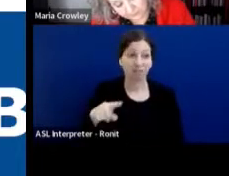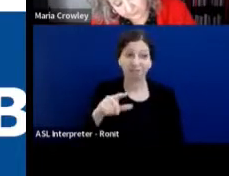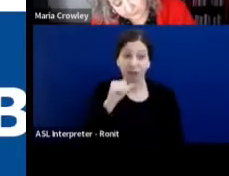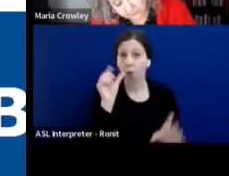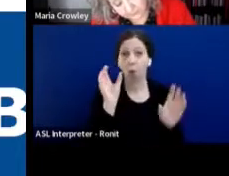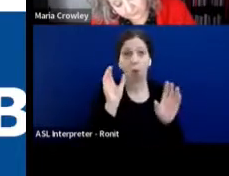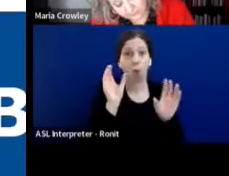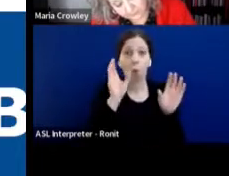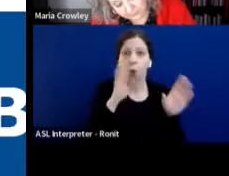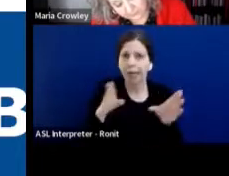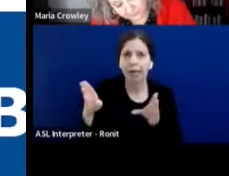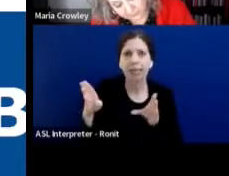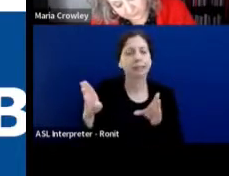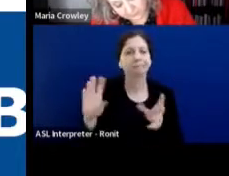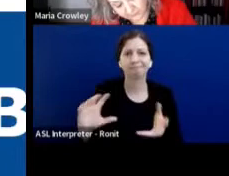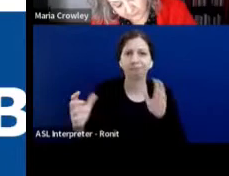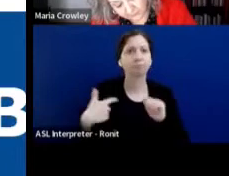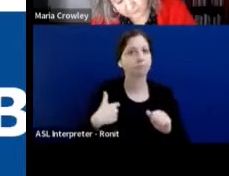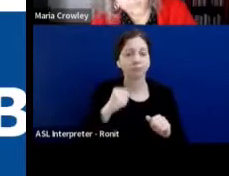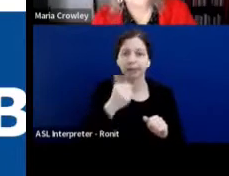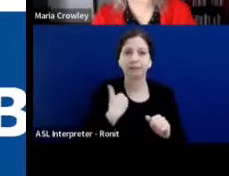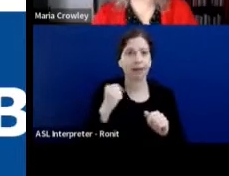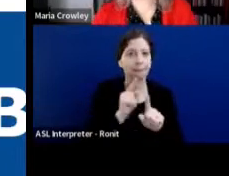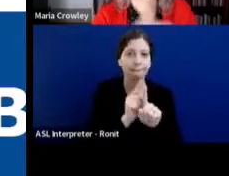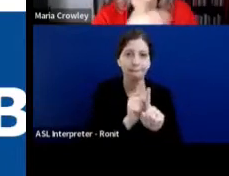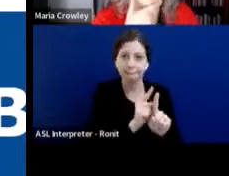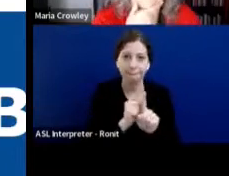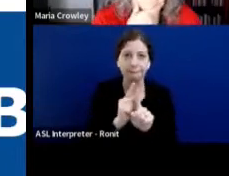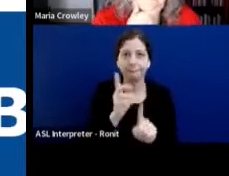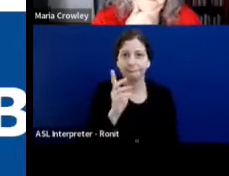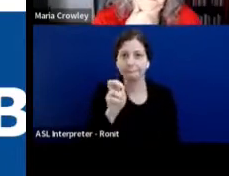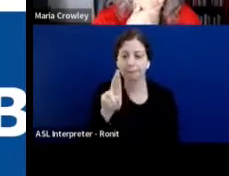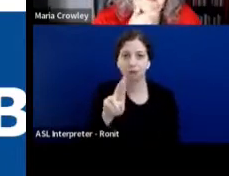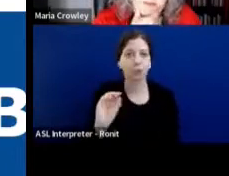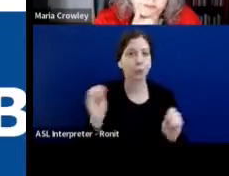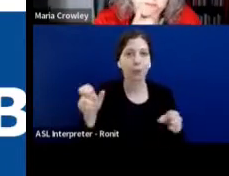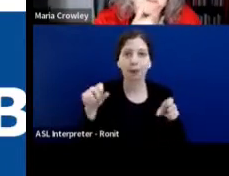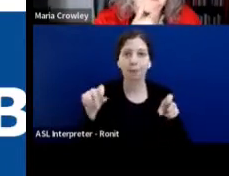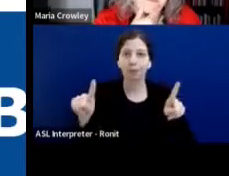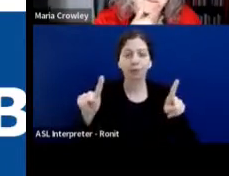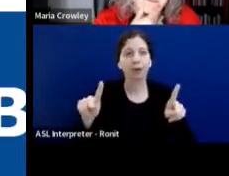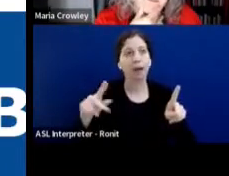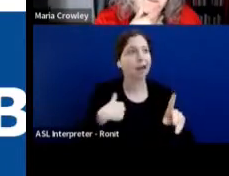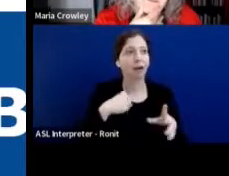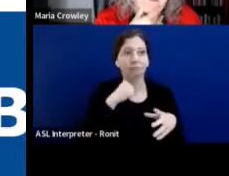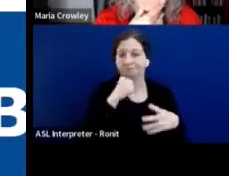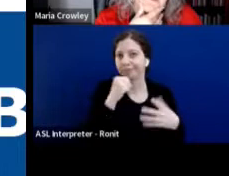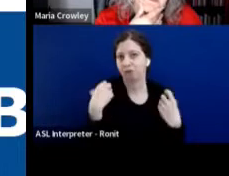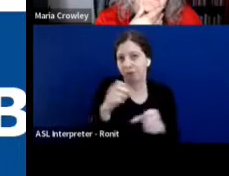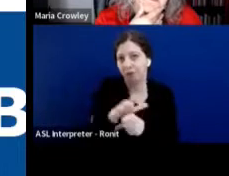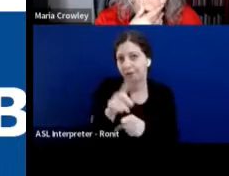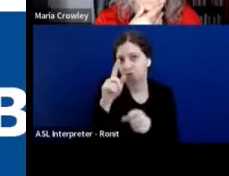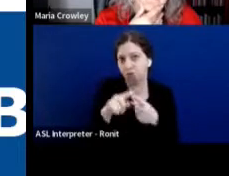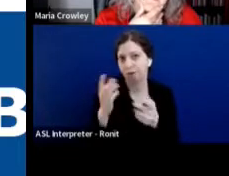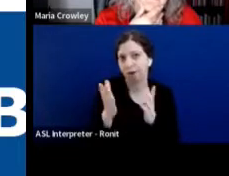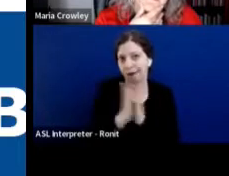disorganized. There was no mentoring. There was no opportunity I wasn't even strong enough to ask for an accommodation